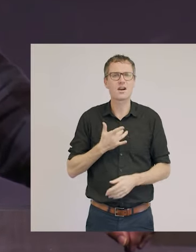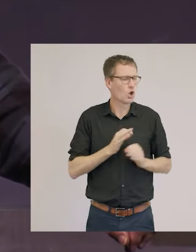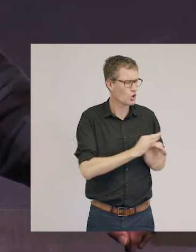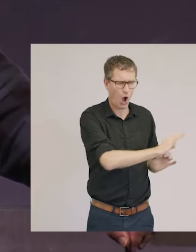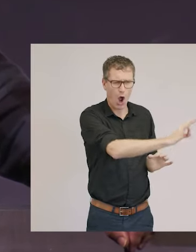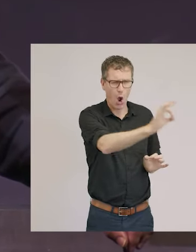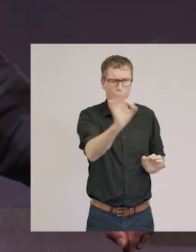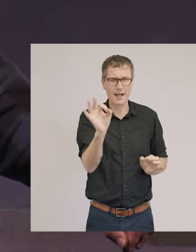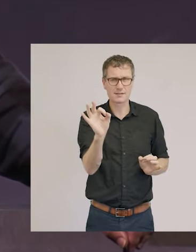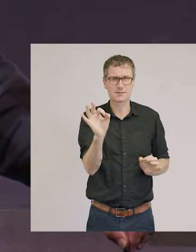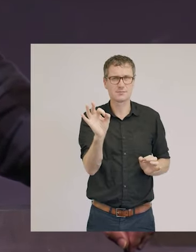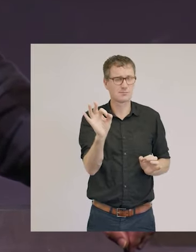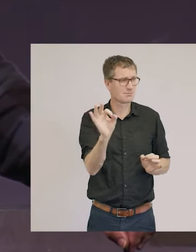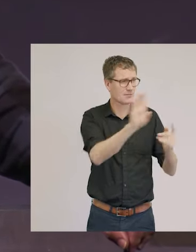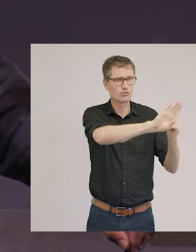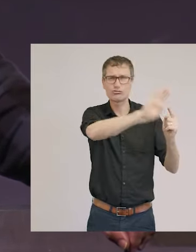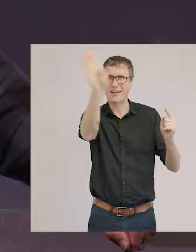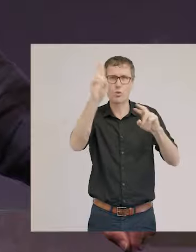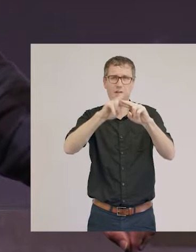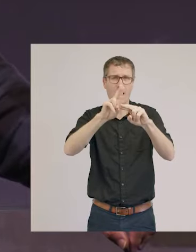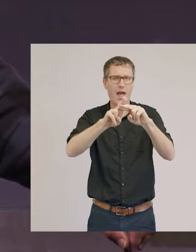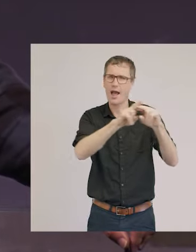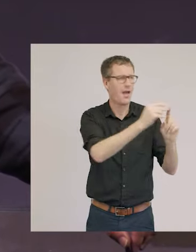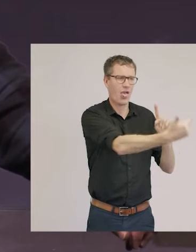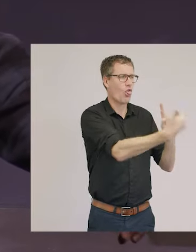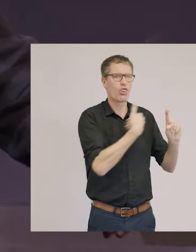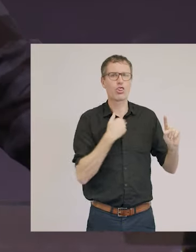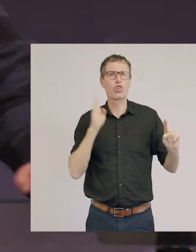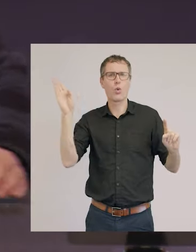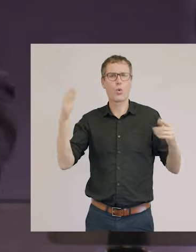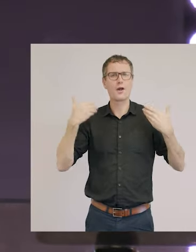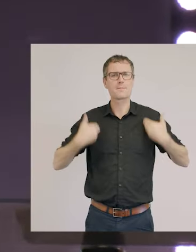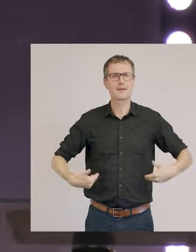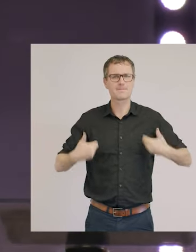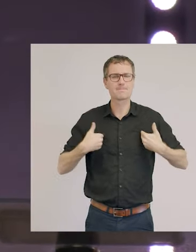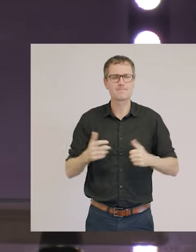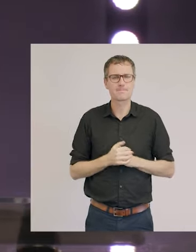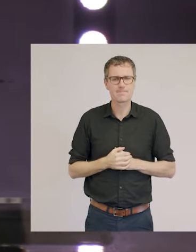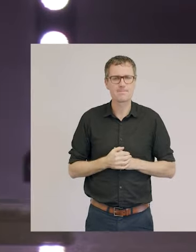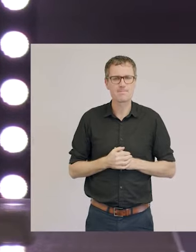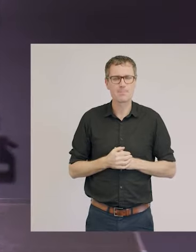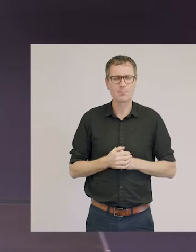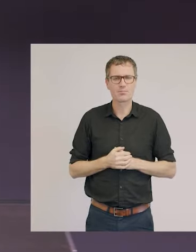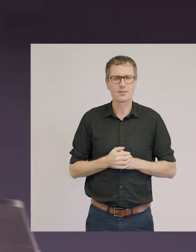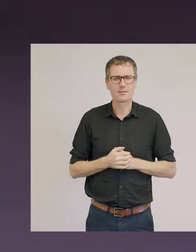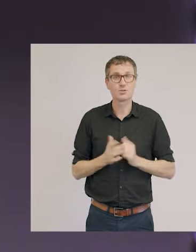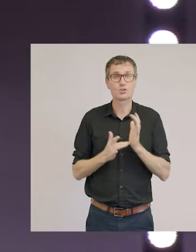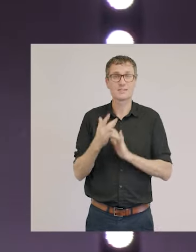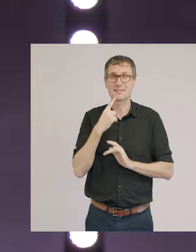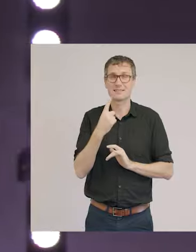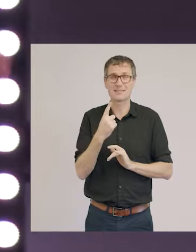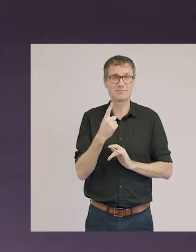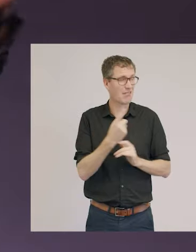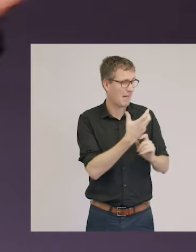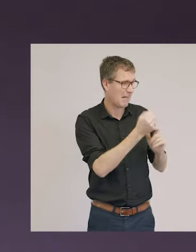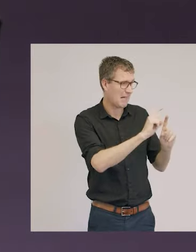am the way, the truth, and the life. No one, says Jesus, comes to the Father but by me. So what am I saying? I'm